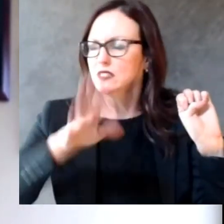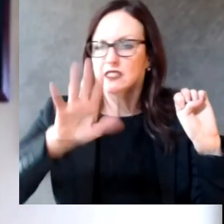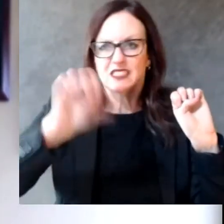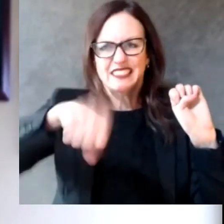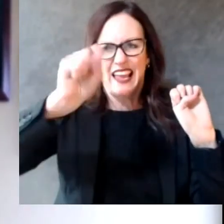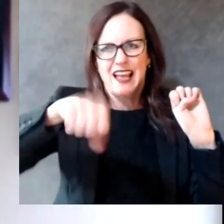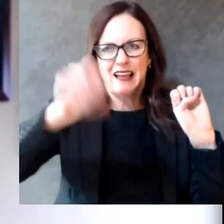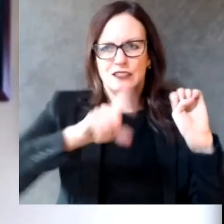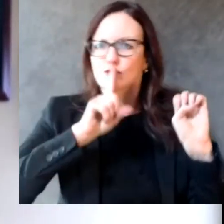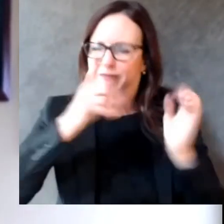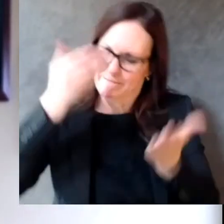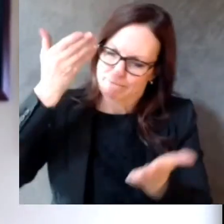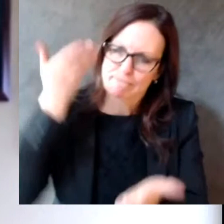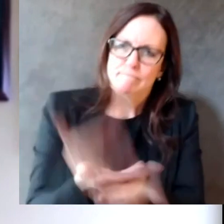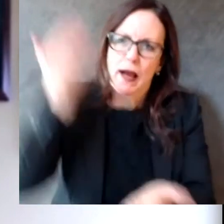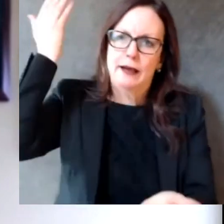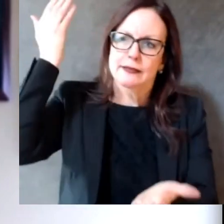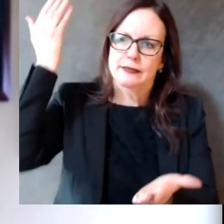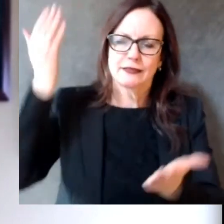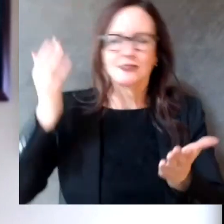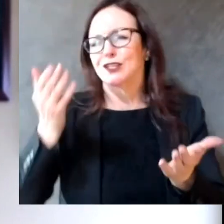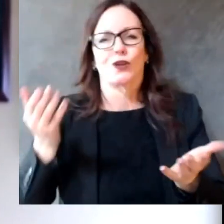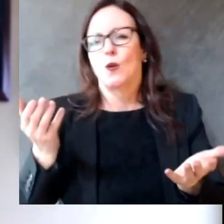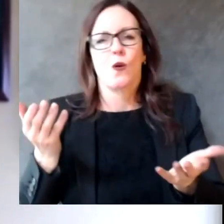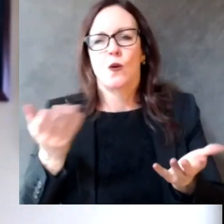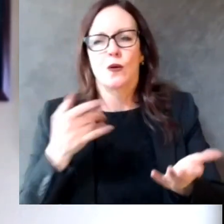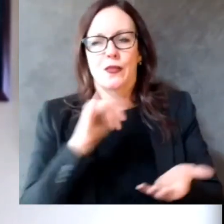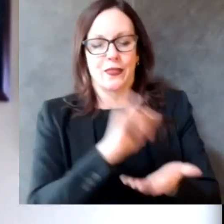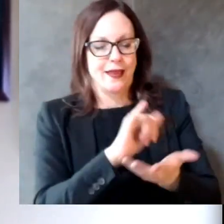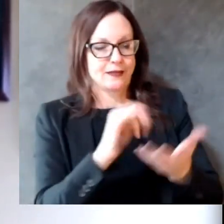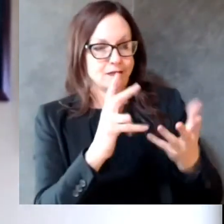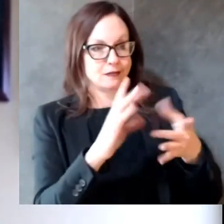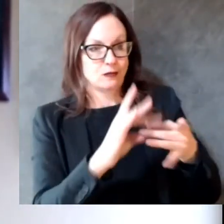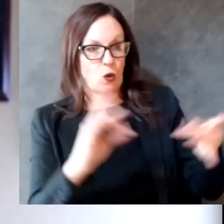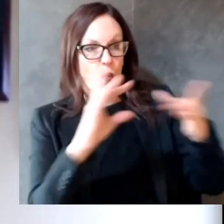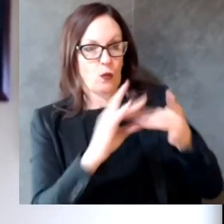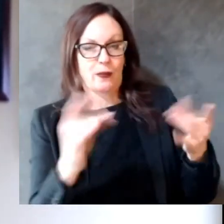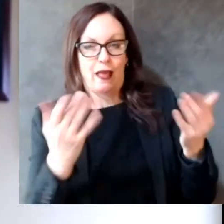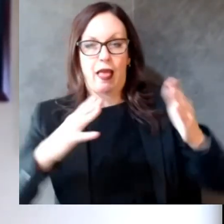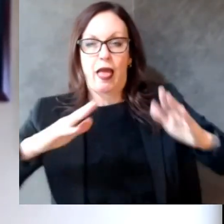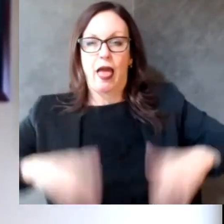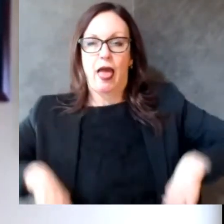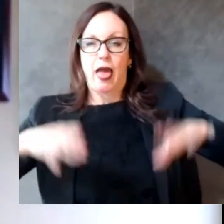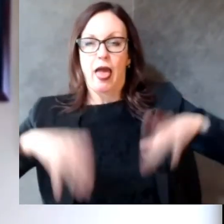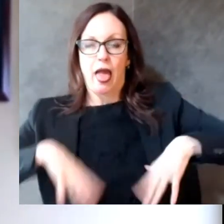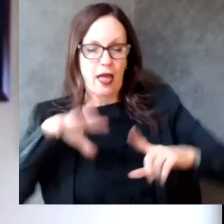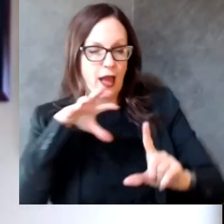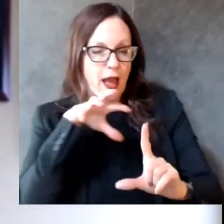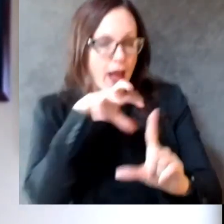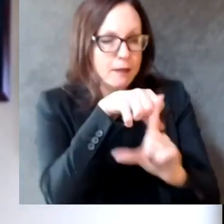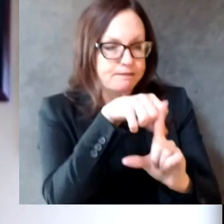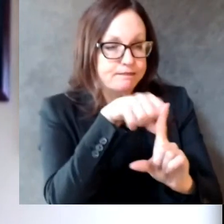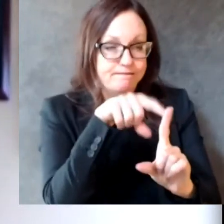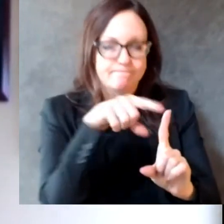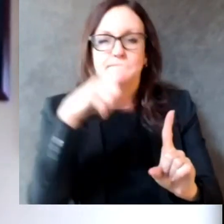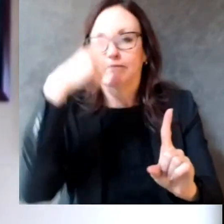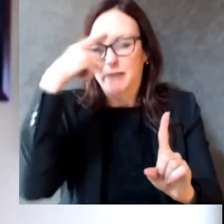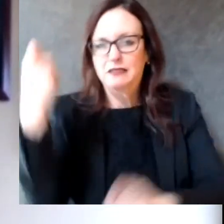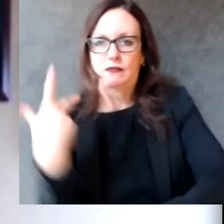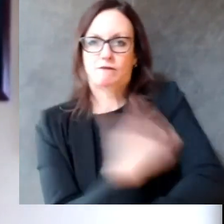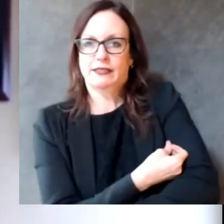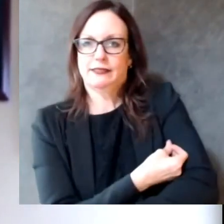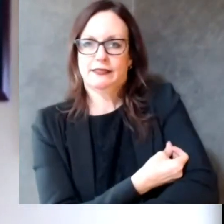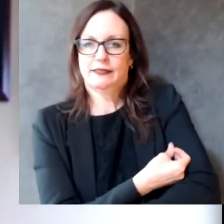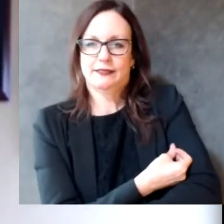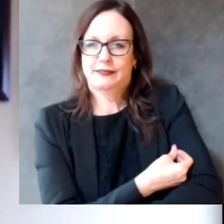by anecdotes and then thoroughly investigating them. And so that process is underway. But despite all the many doses of